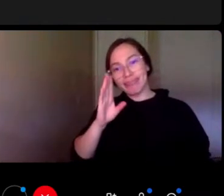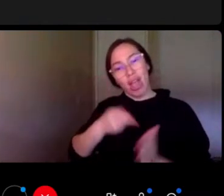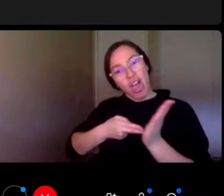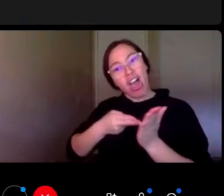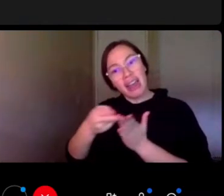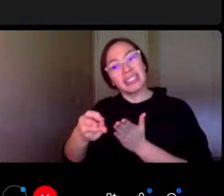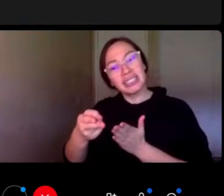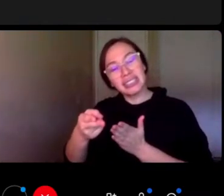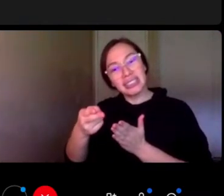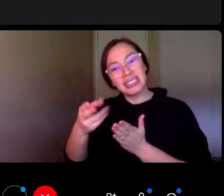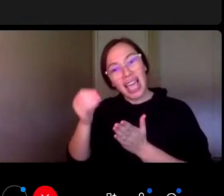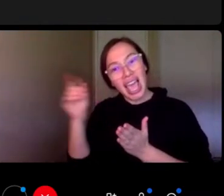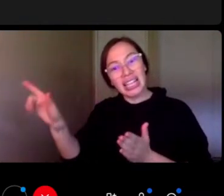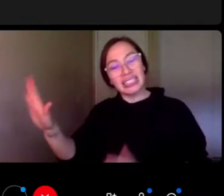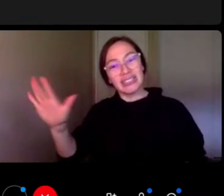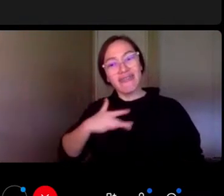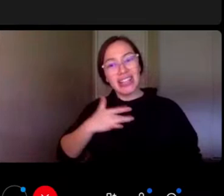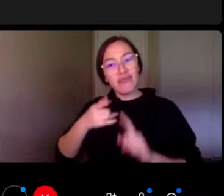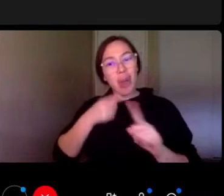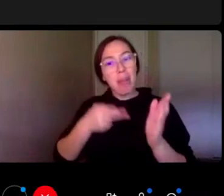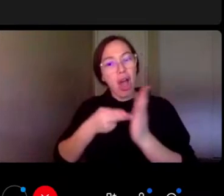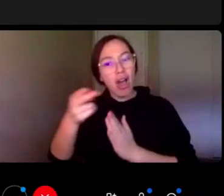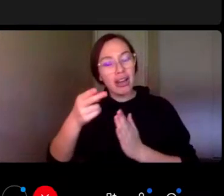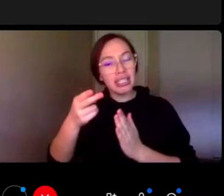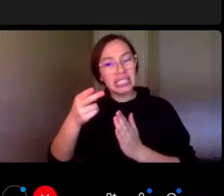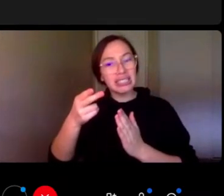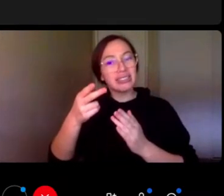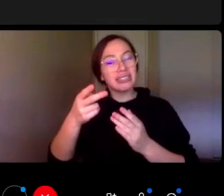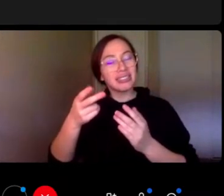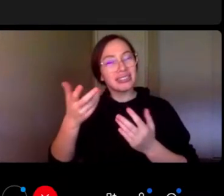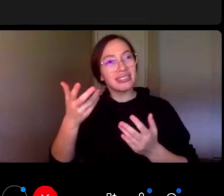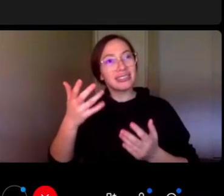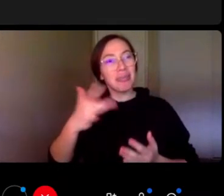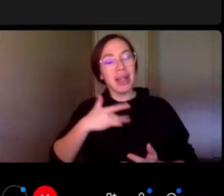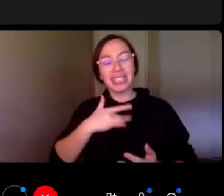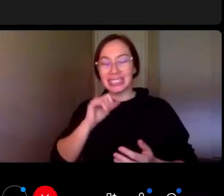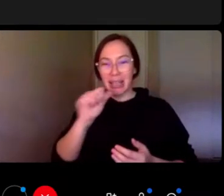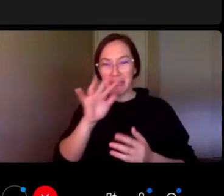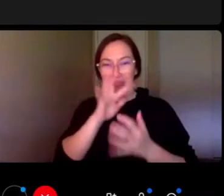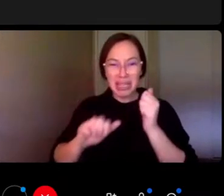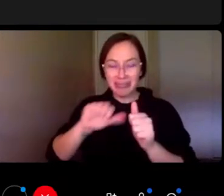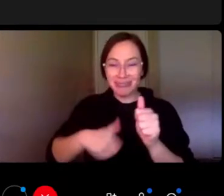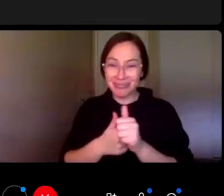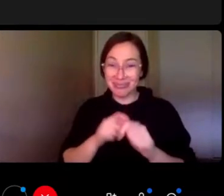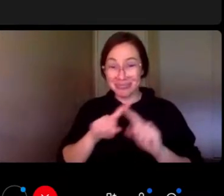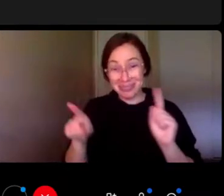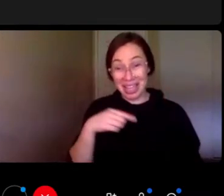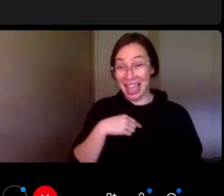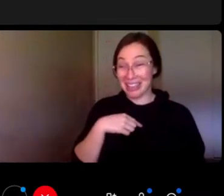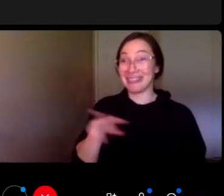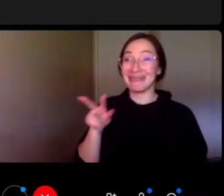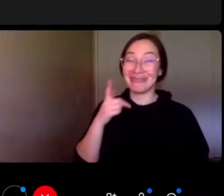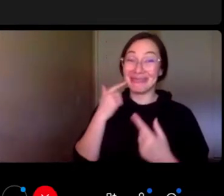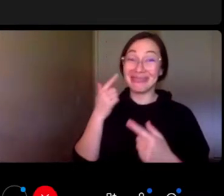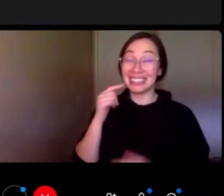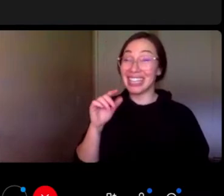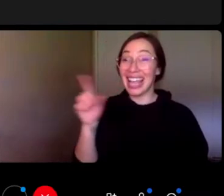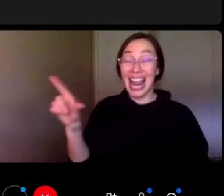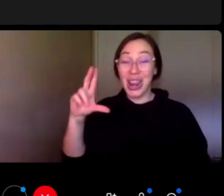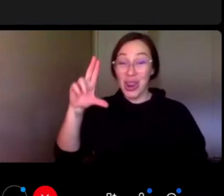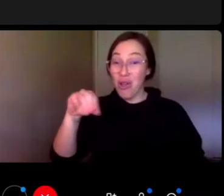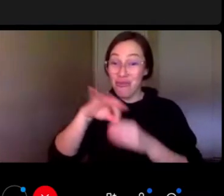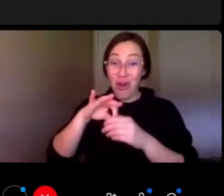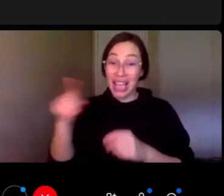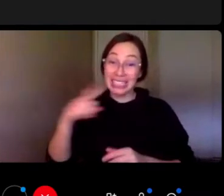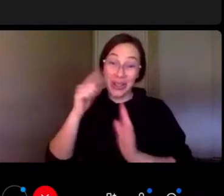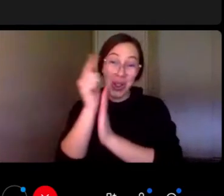coming from an honest place. So that was, I remember that conversation with him because he was a no vote. Yeah. If it came to the lawyers, get him